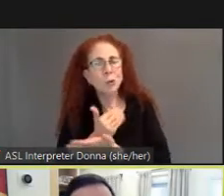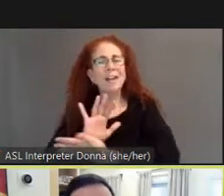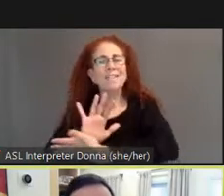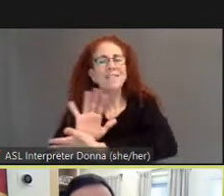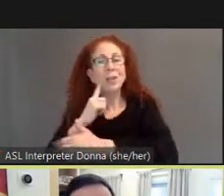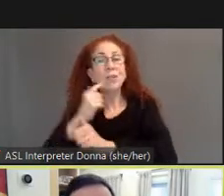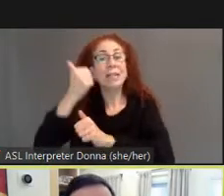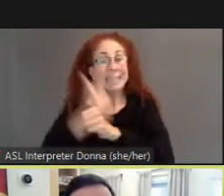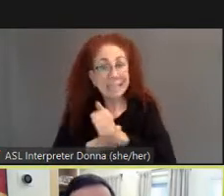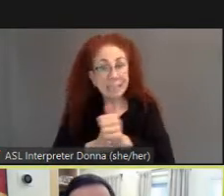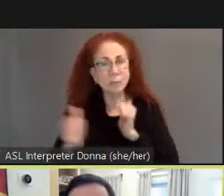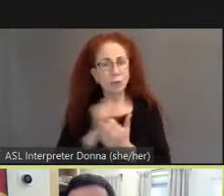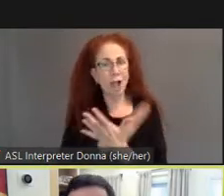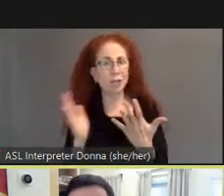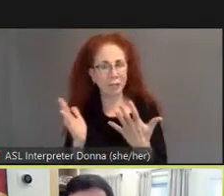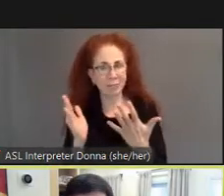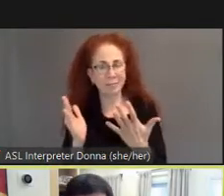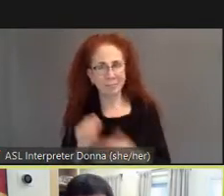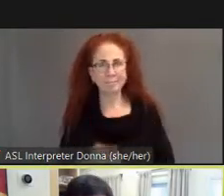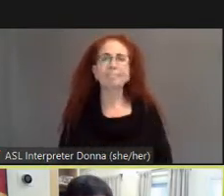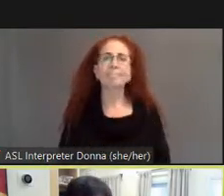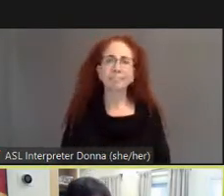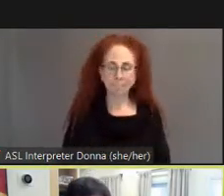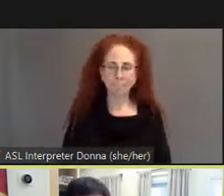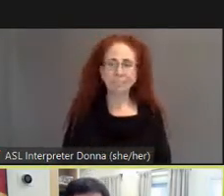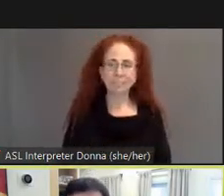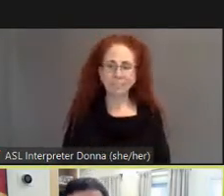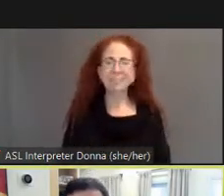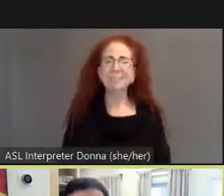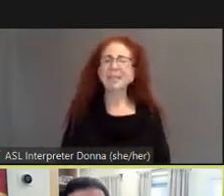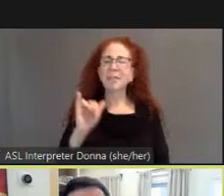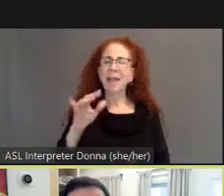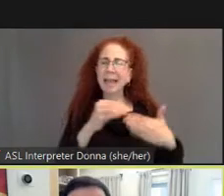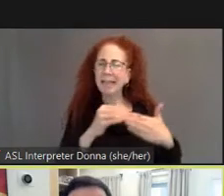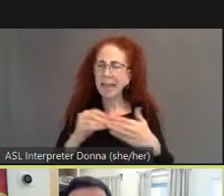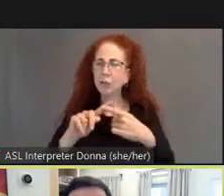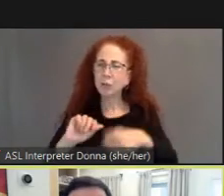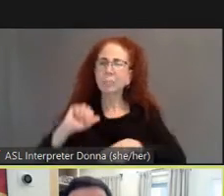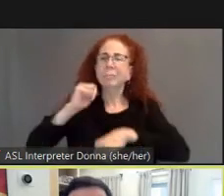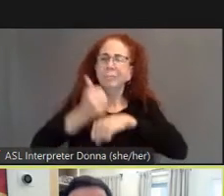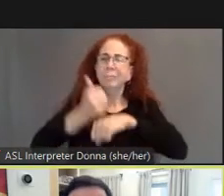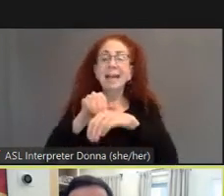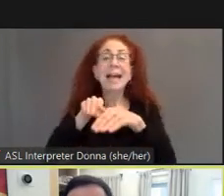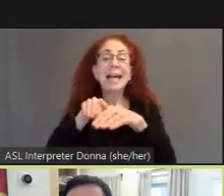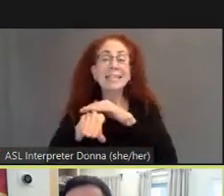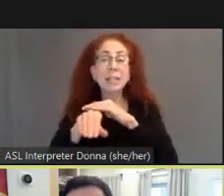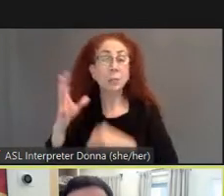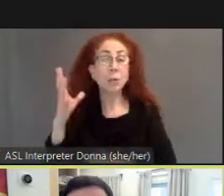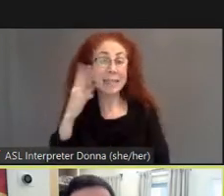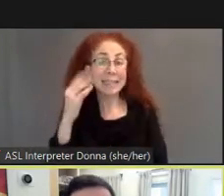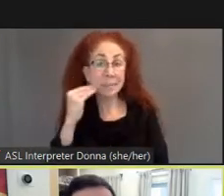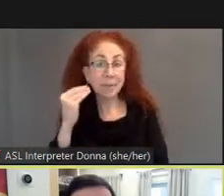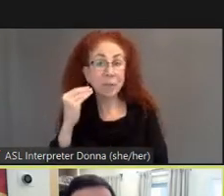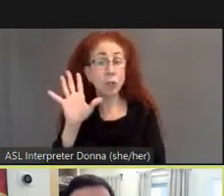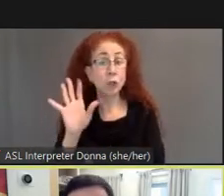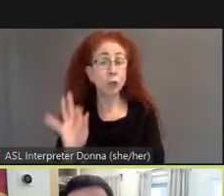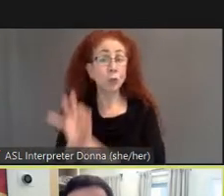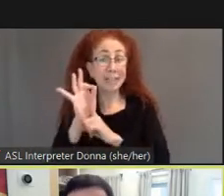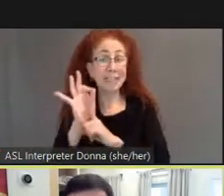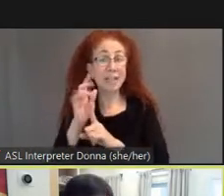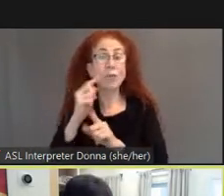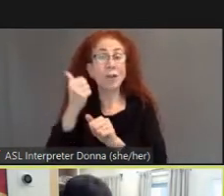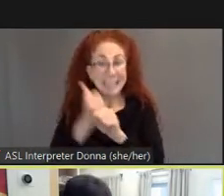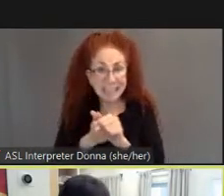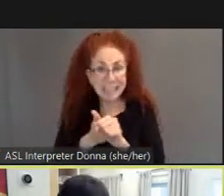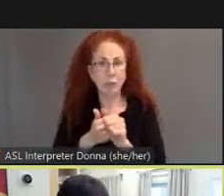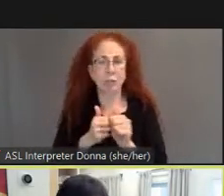each production. And in many ways, that led us to create an accessible experience unique to each